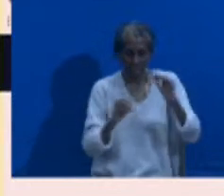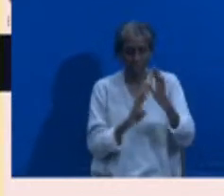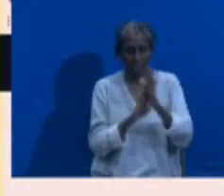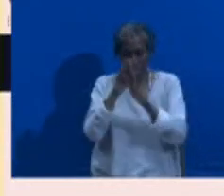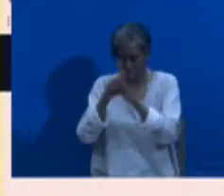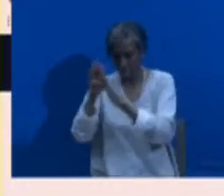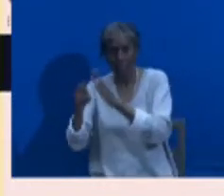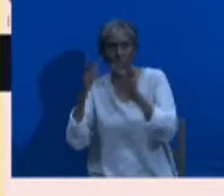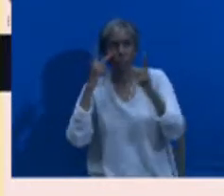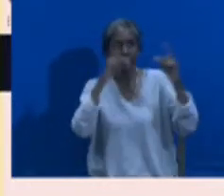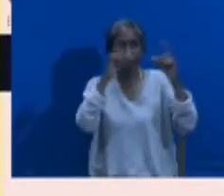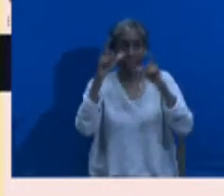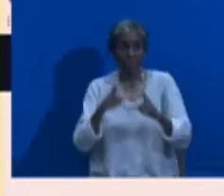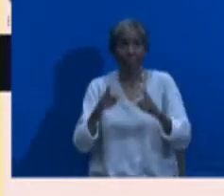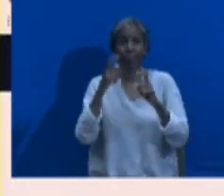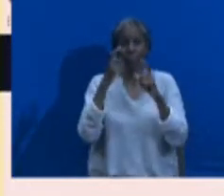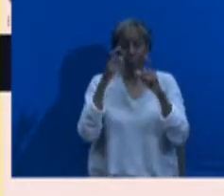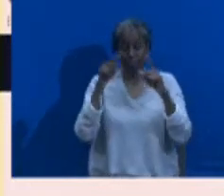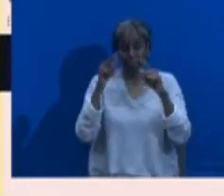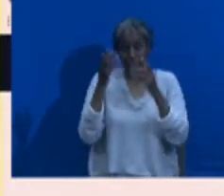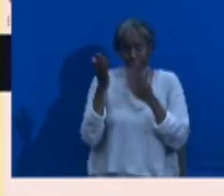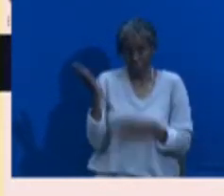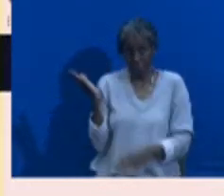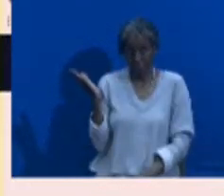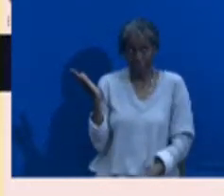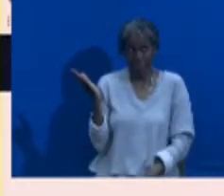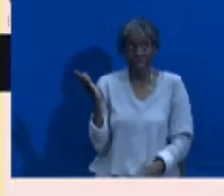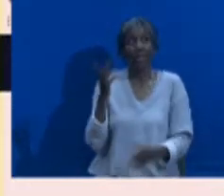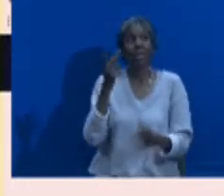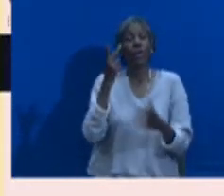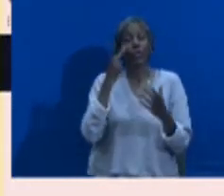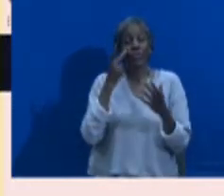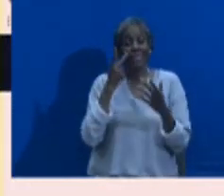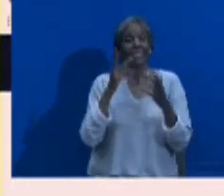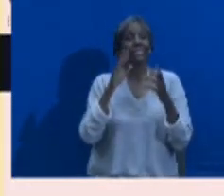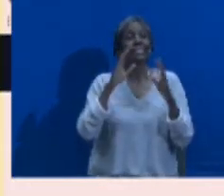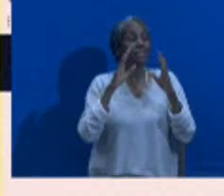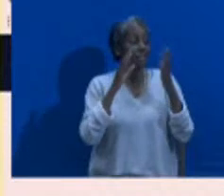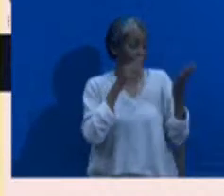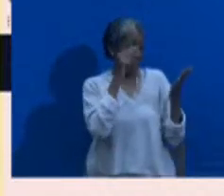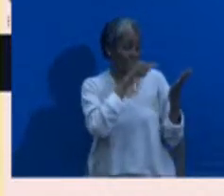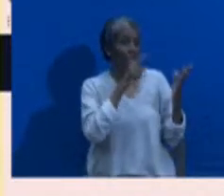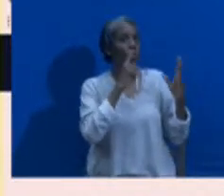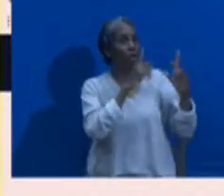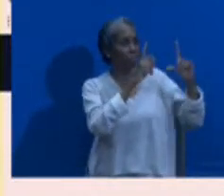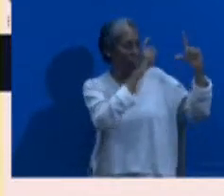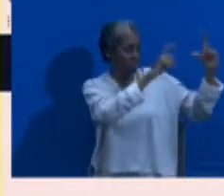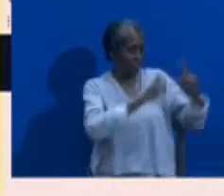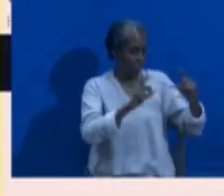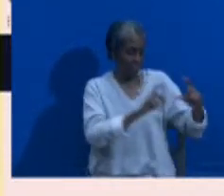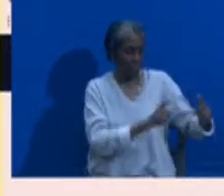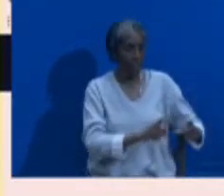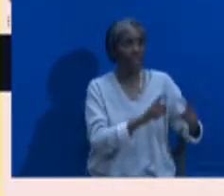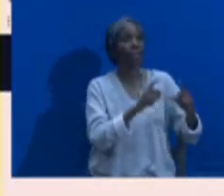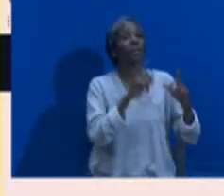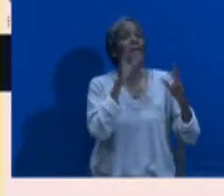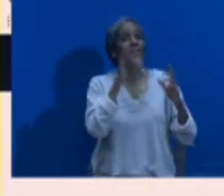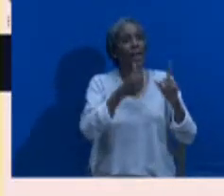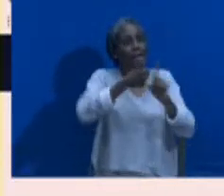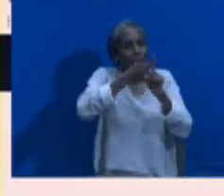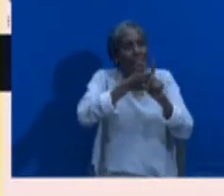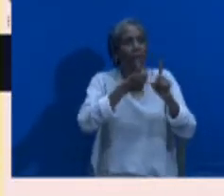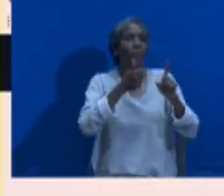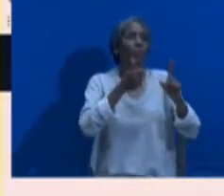worked with our partners at Emergency Management to create a dashboard. This dashboard